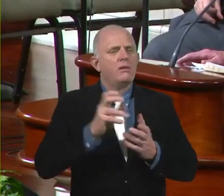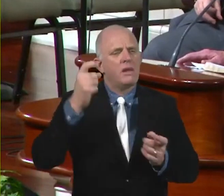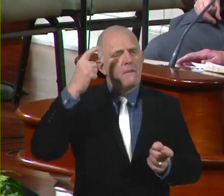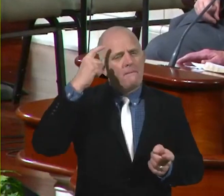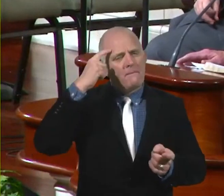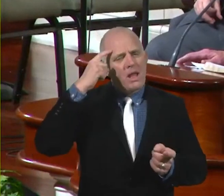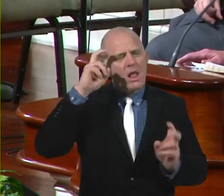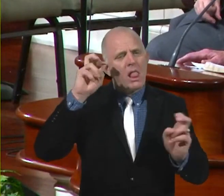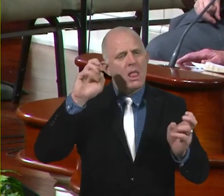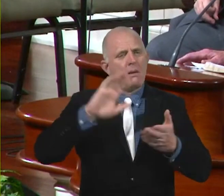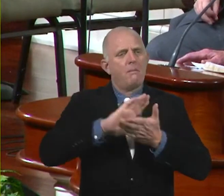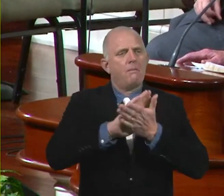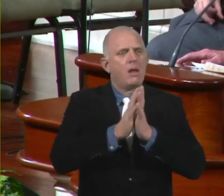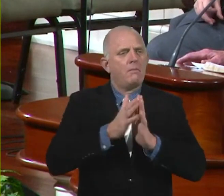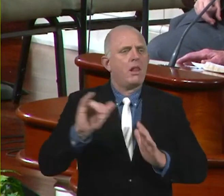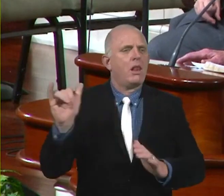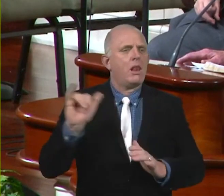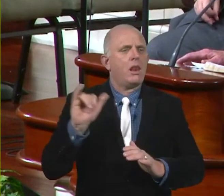That's what he said.